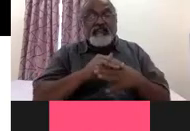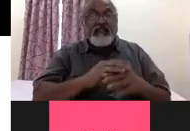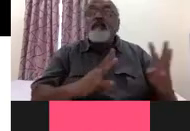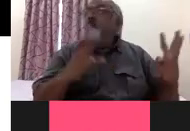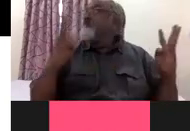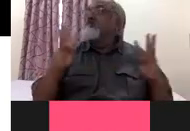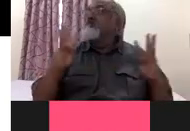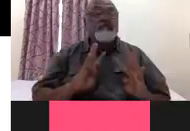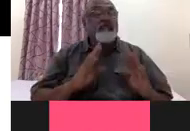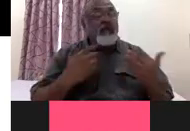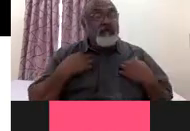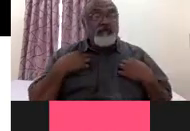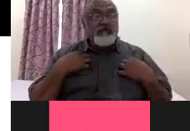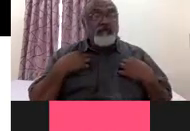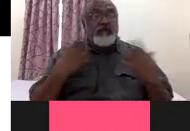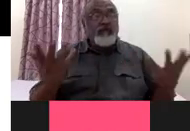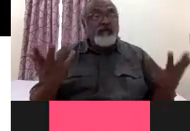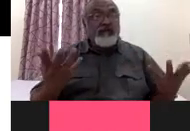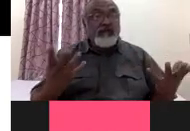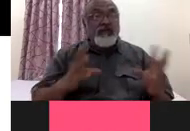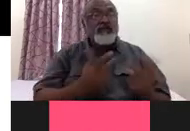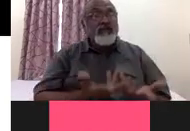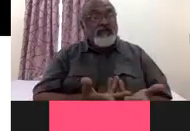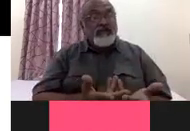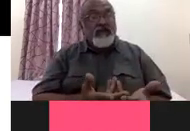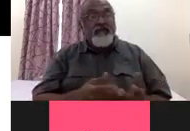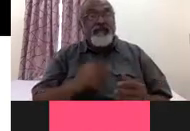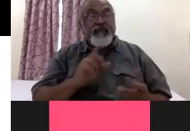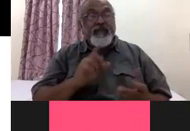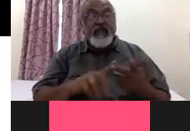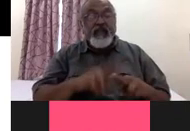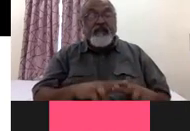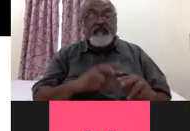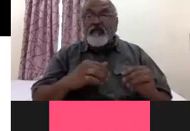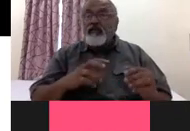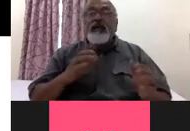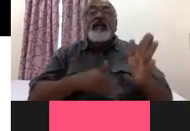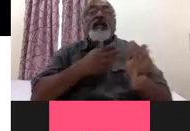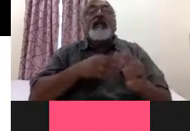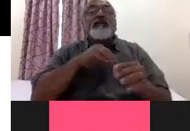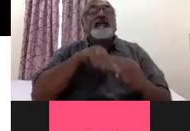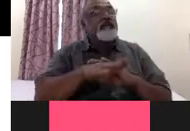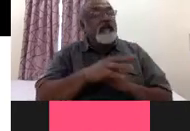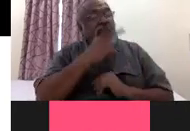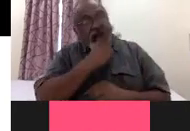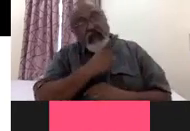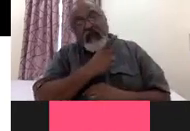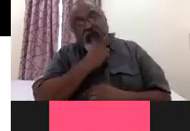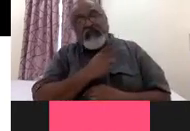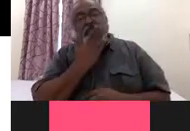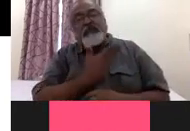of course, if somebody gets into the train and sab log usko ghoor ke dekhne lage, or becoming with a lot of sympathy or